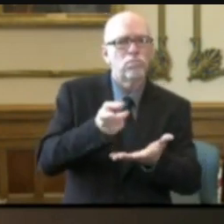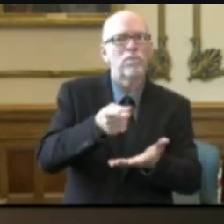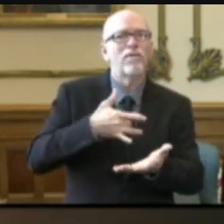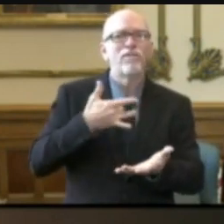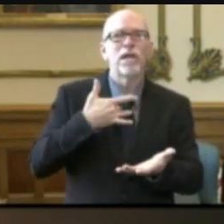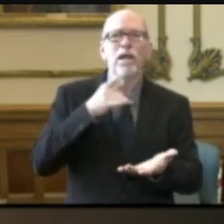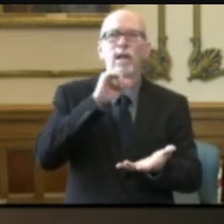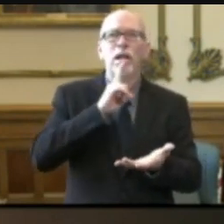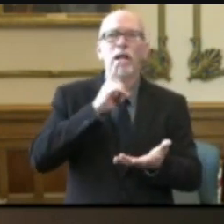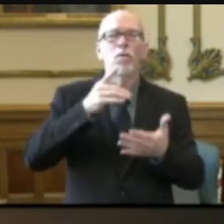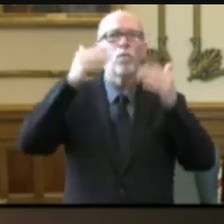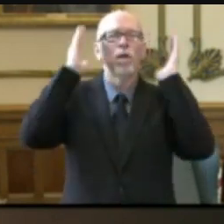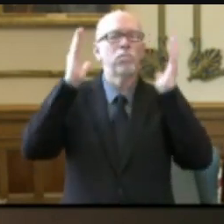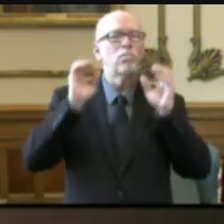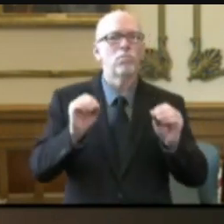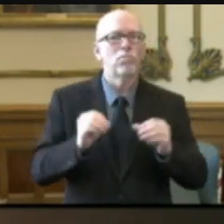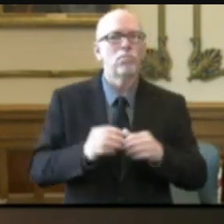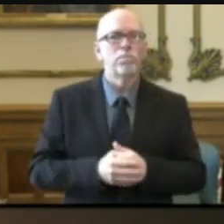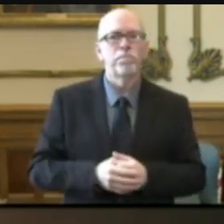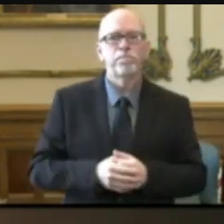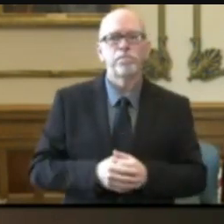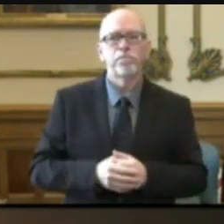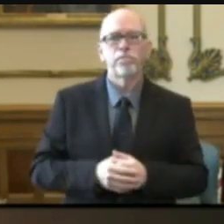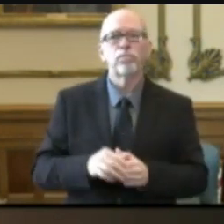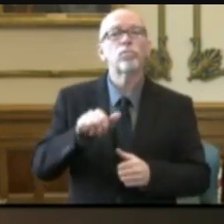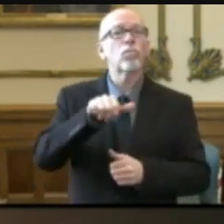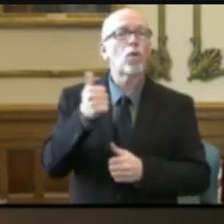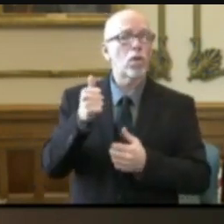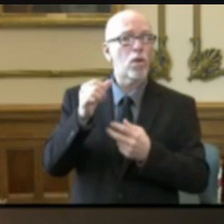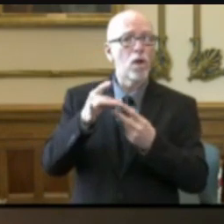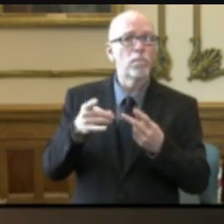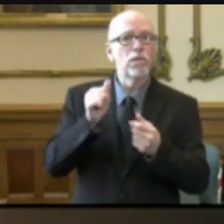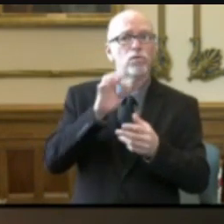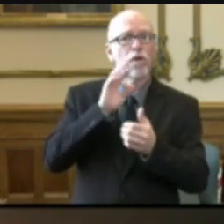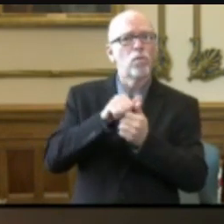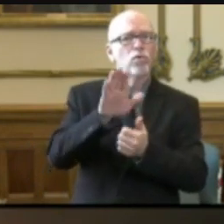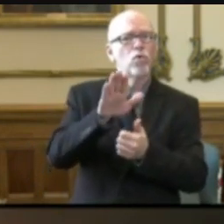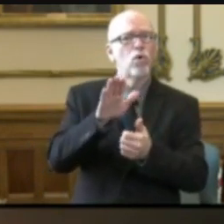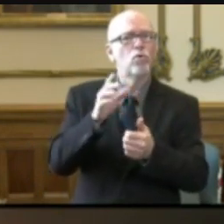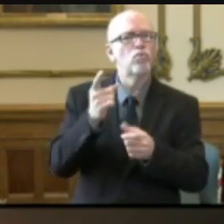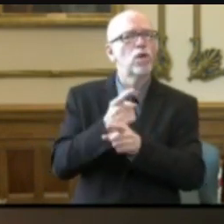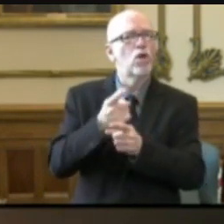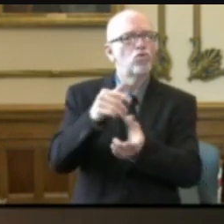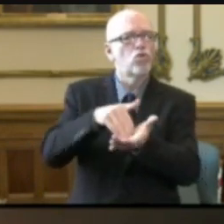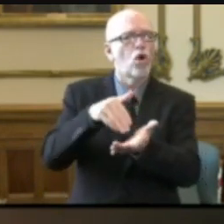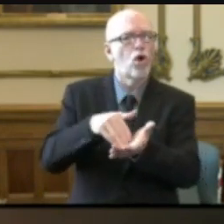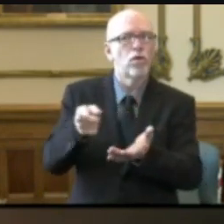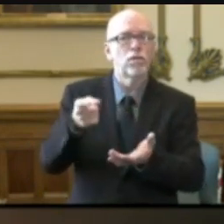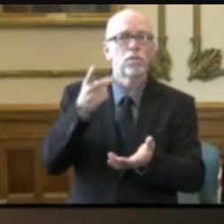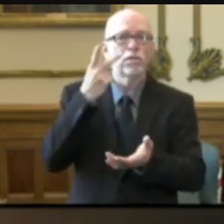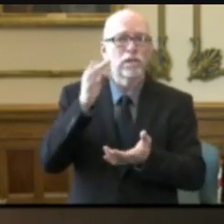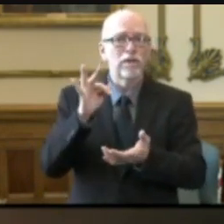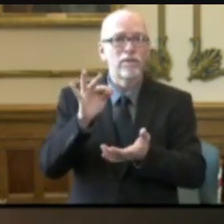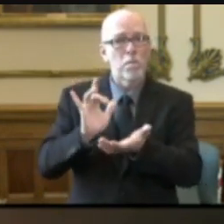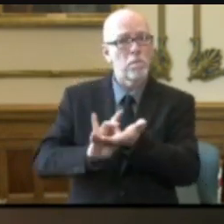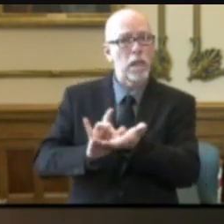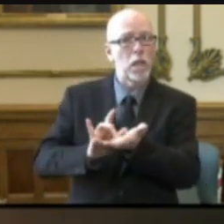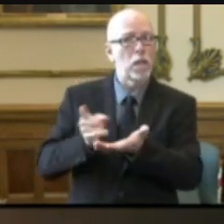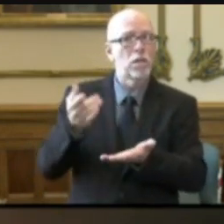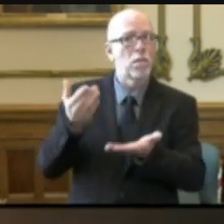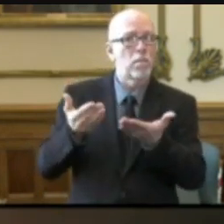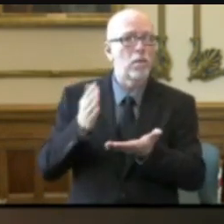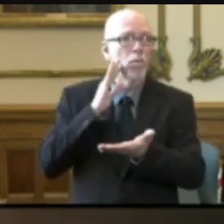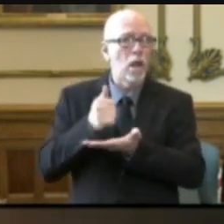overwhelming. Another option would be able to talk to a primary care doctor to see if non-addictive medication might